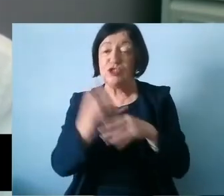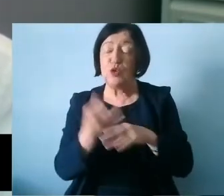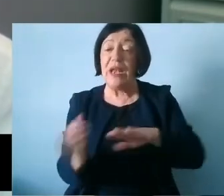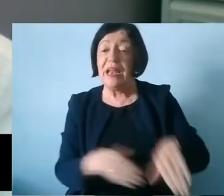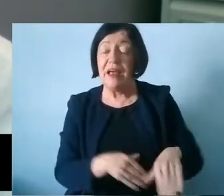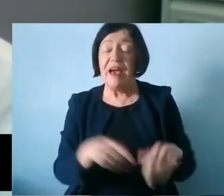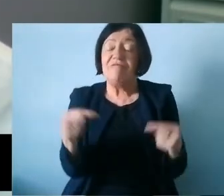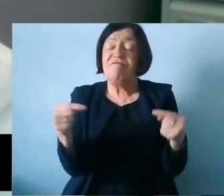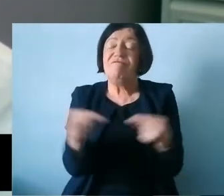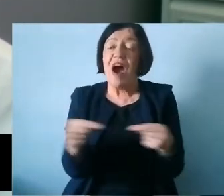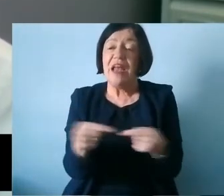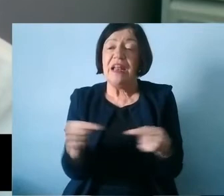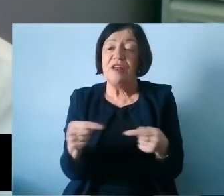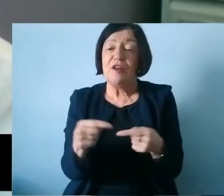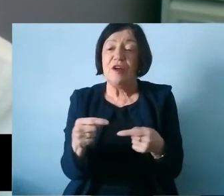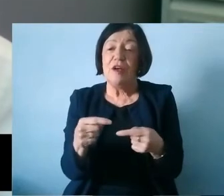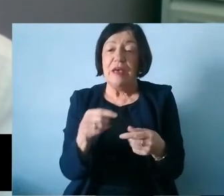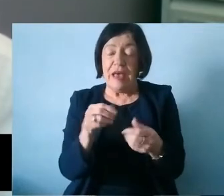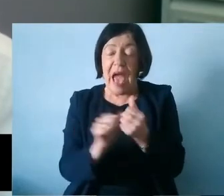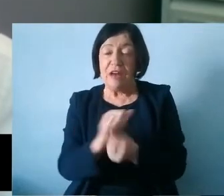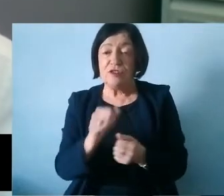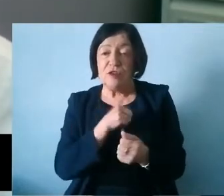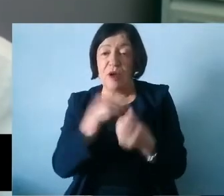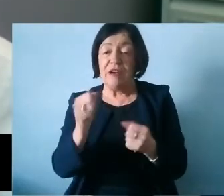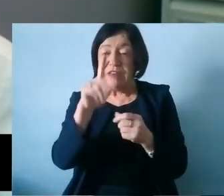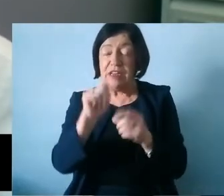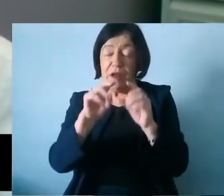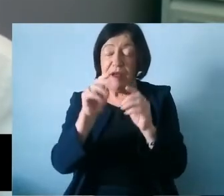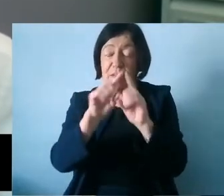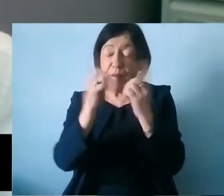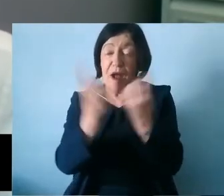finally moves to ensure interdepartmental collaboration.